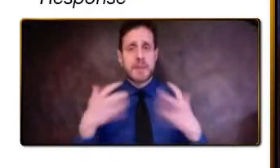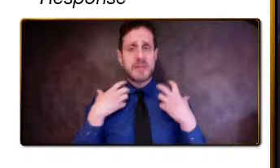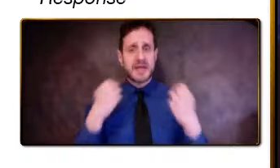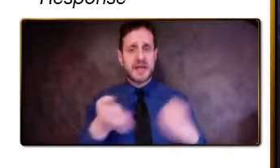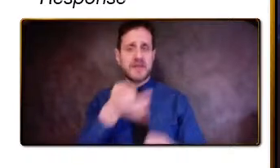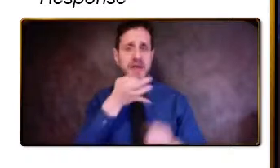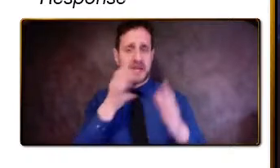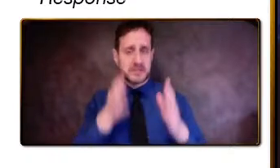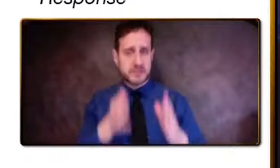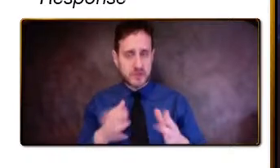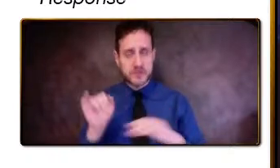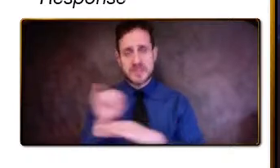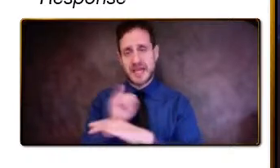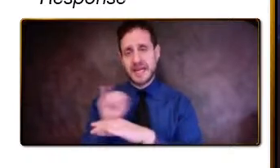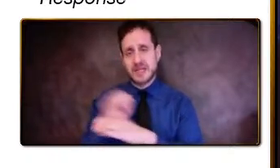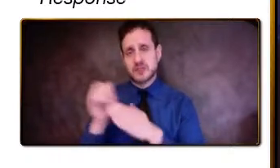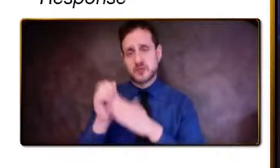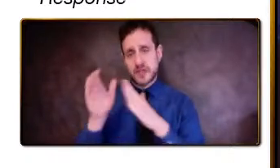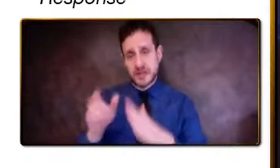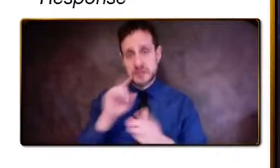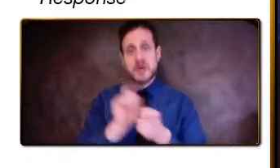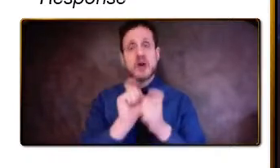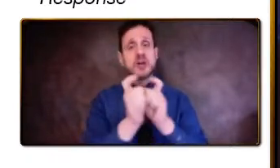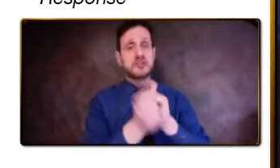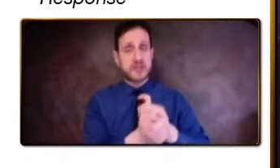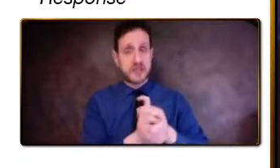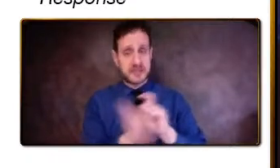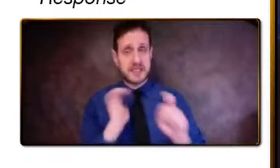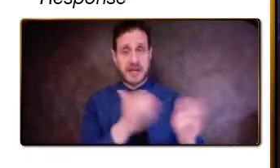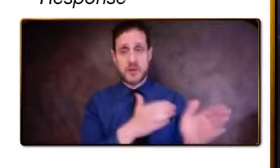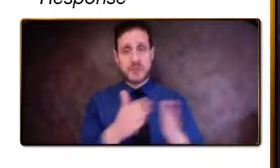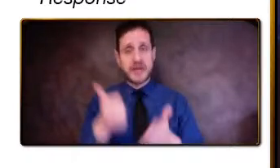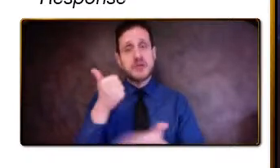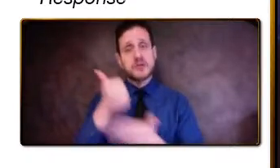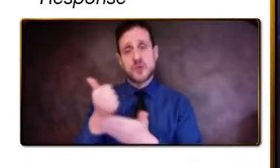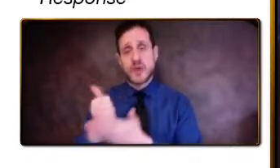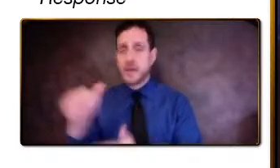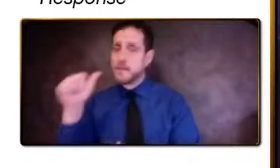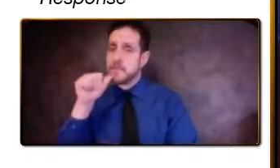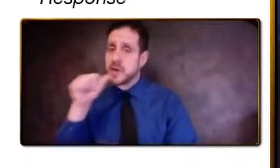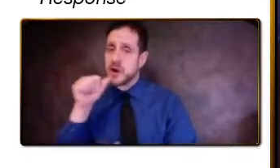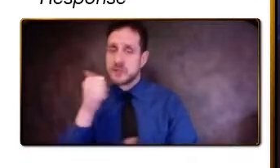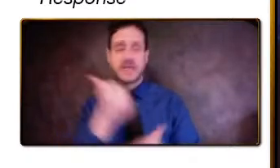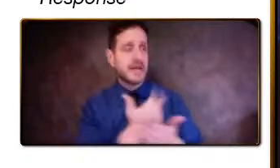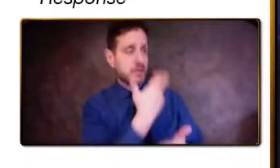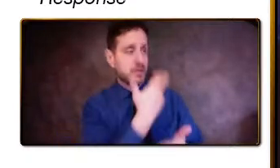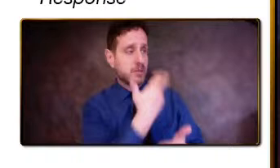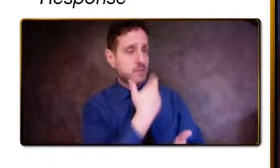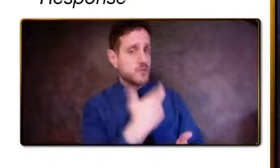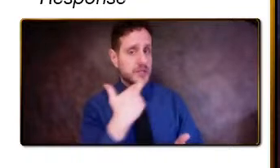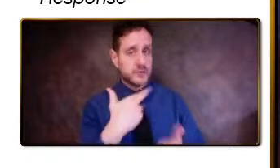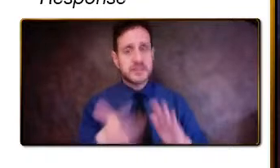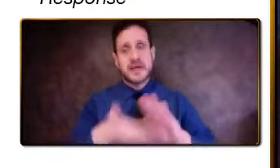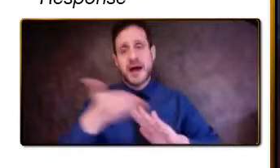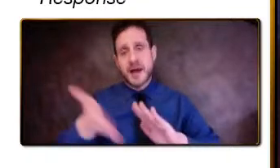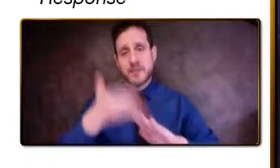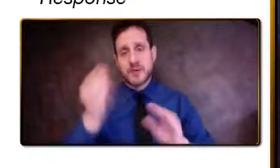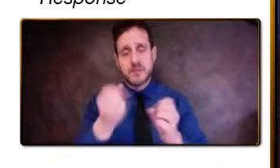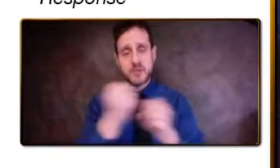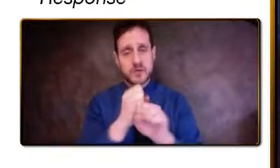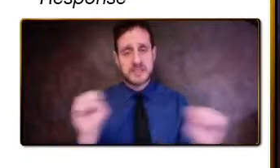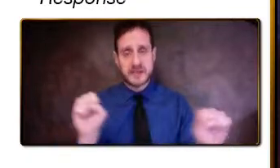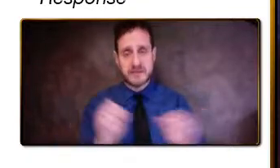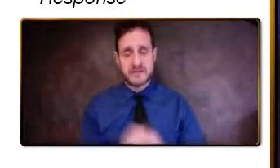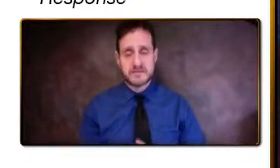leaders about adjustments that we can make in order to help these institutions operate more safely. There is no 21st